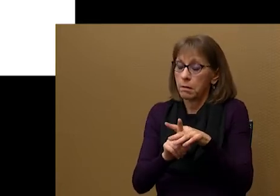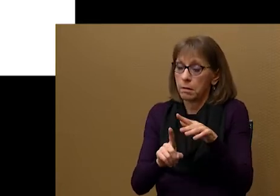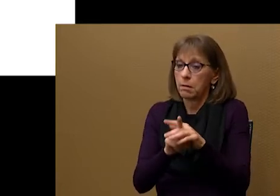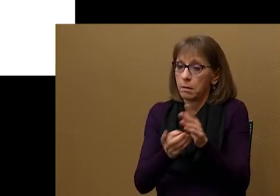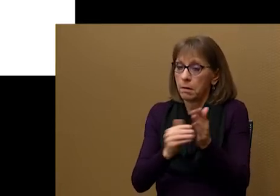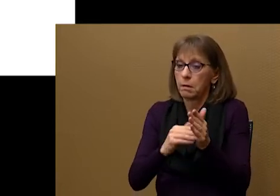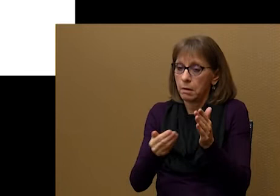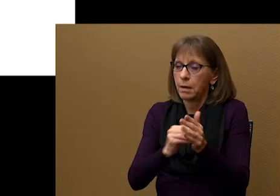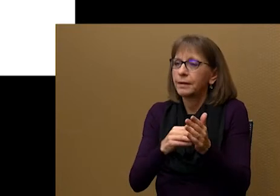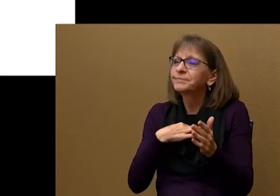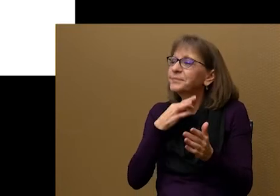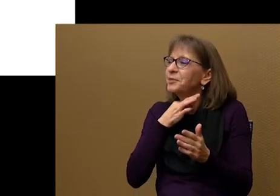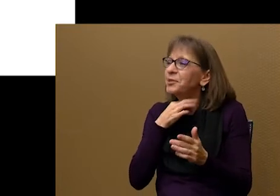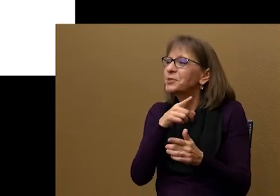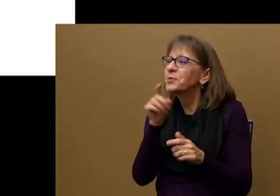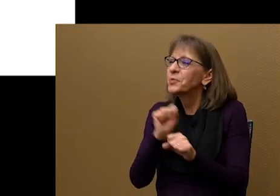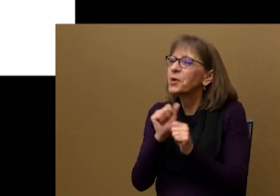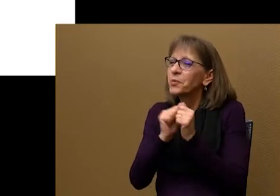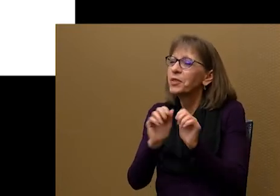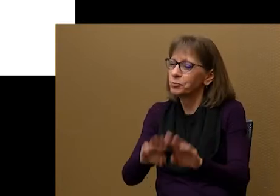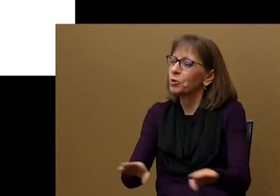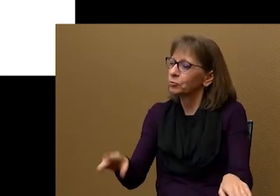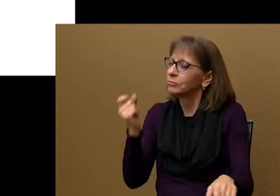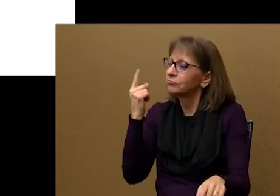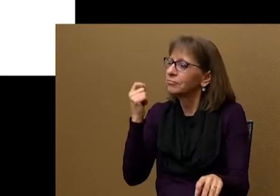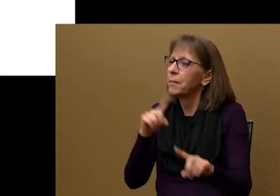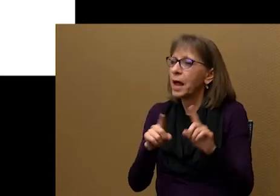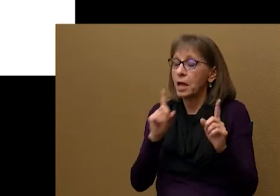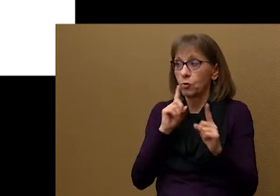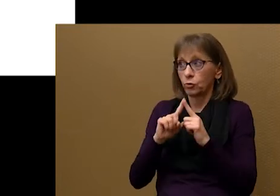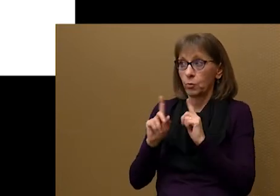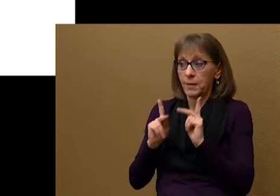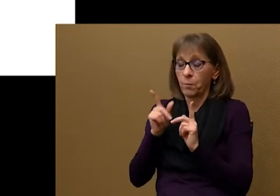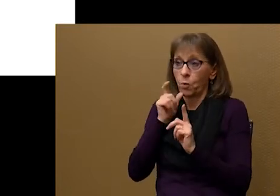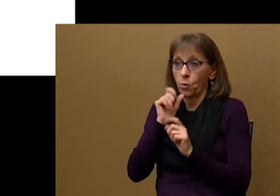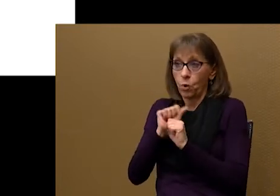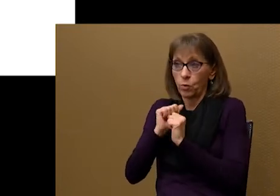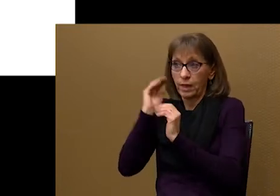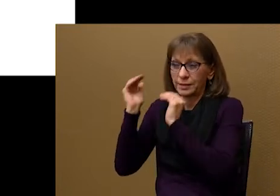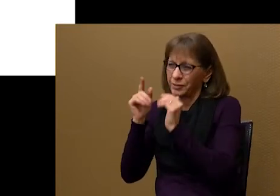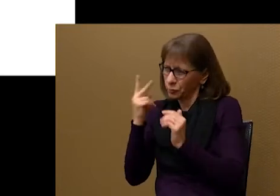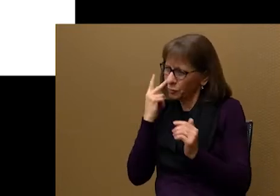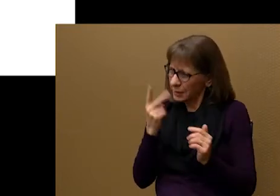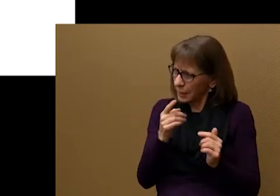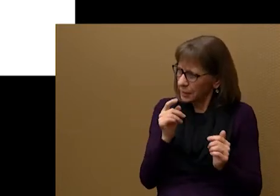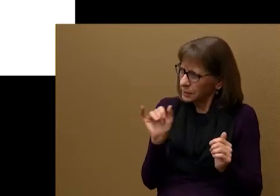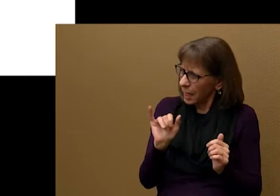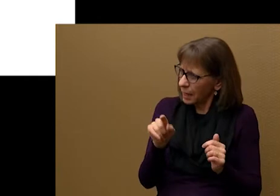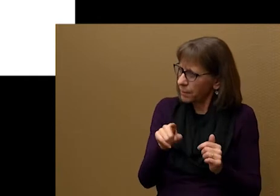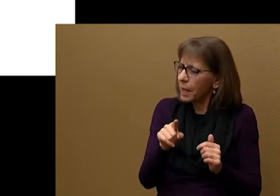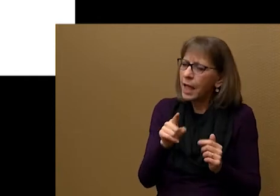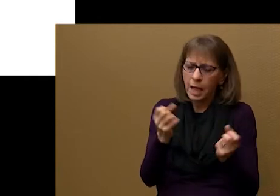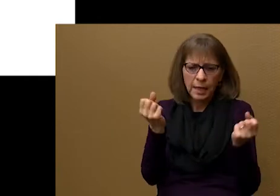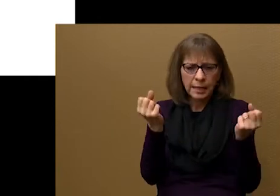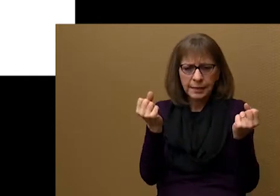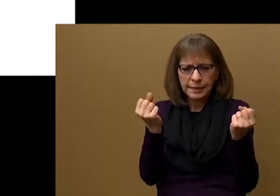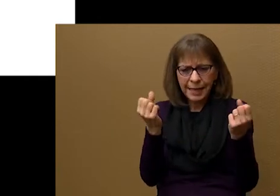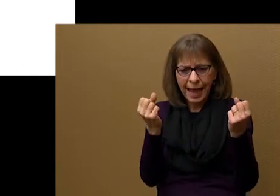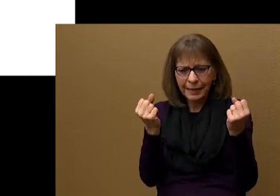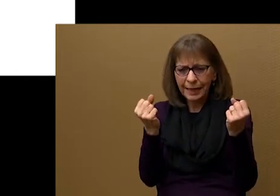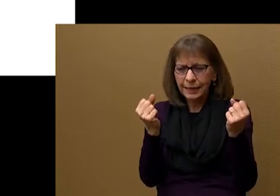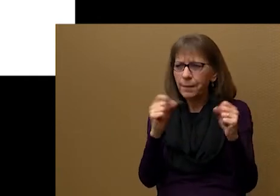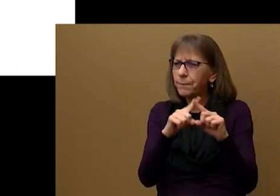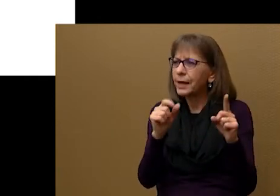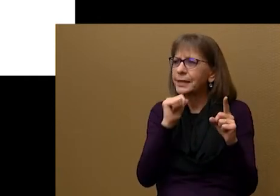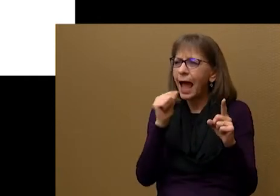something that came up over and over again, and I'm curious, I know you're working mostly with children. When I talk to people who work with adults, I say, do you see this? People